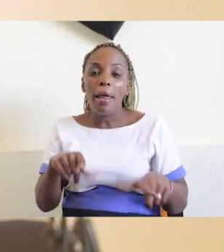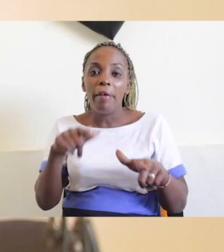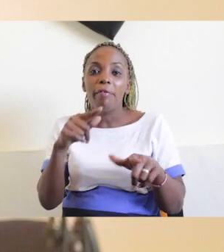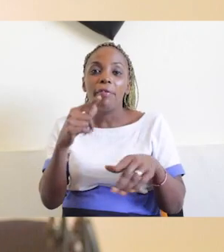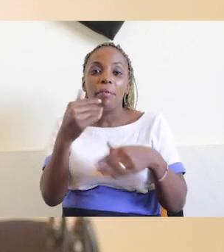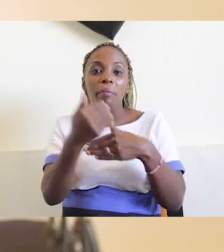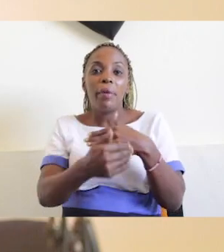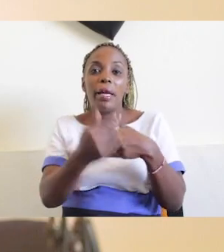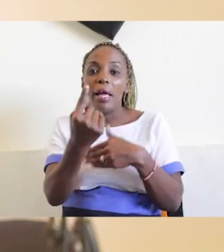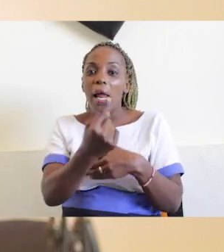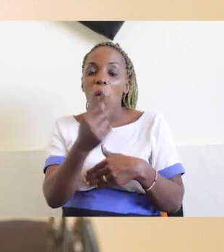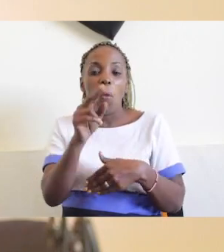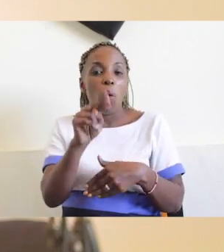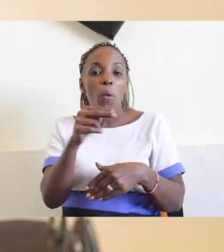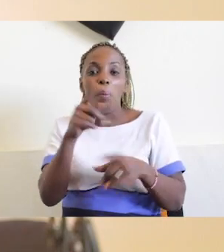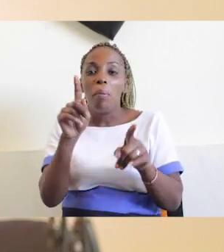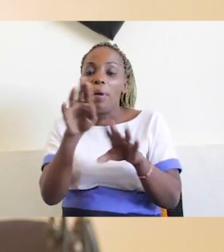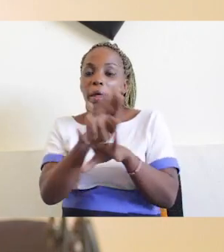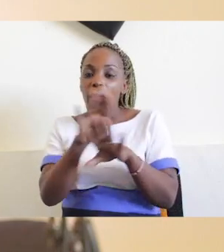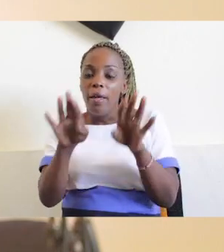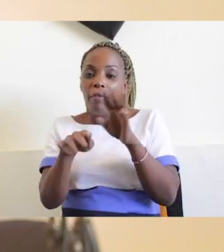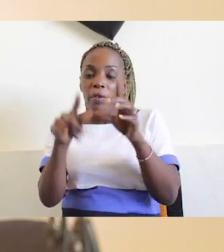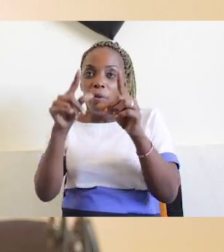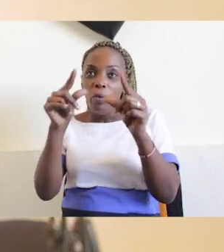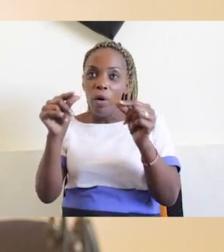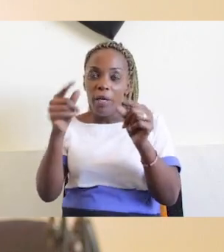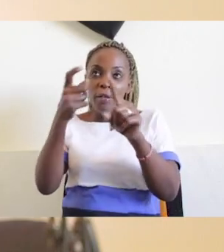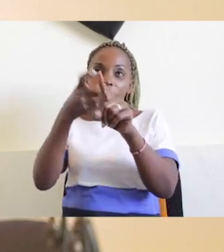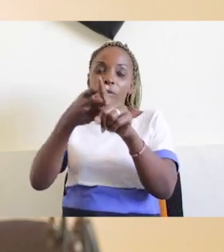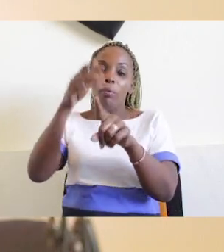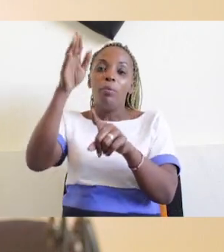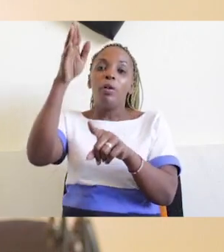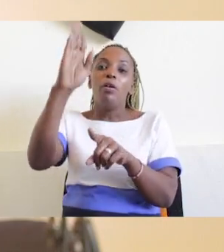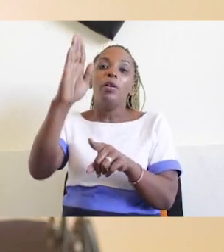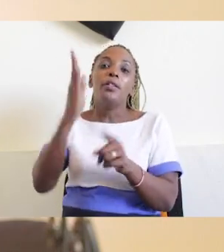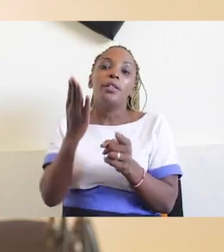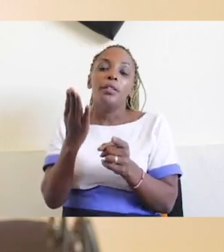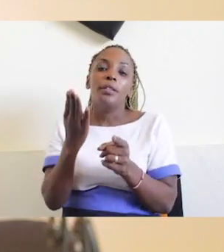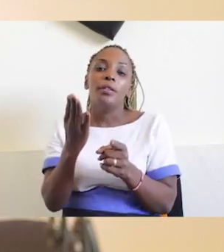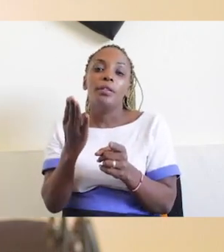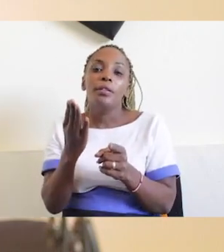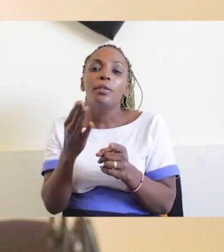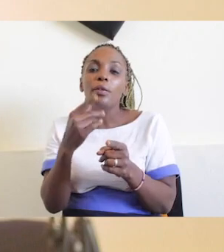by bread alone, but by every word that comes from God. And so it is a